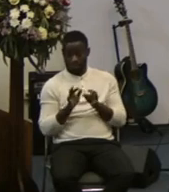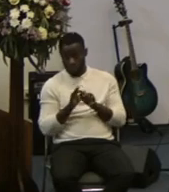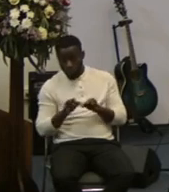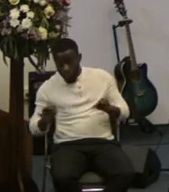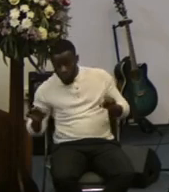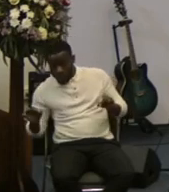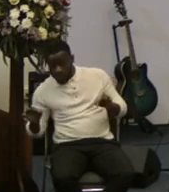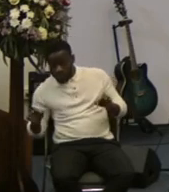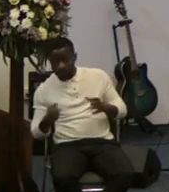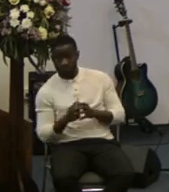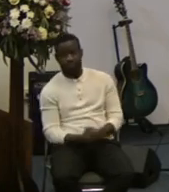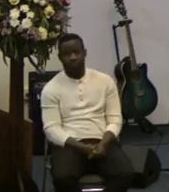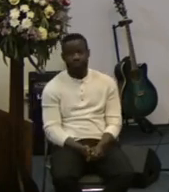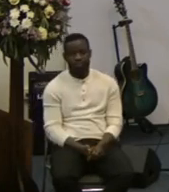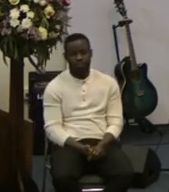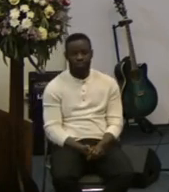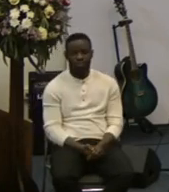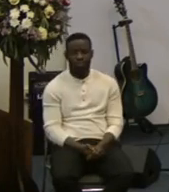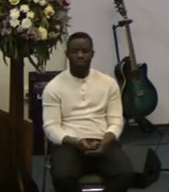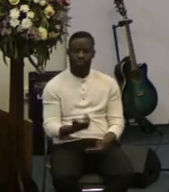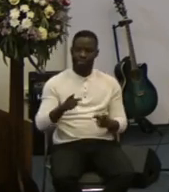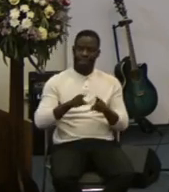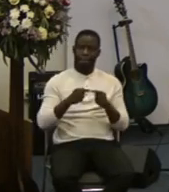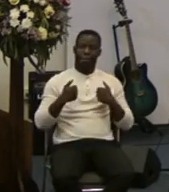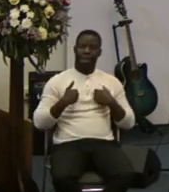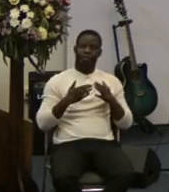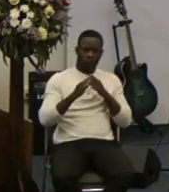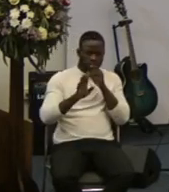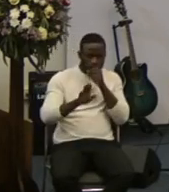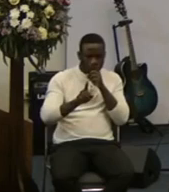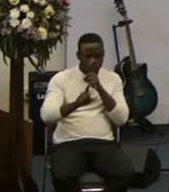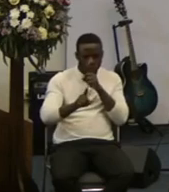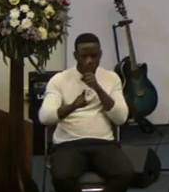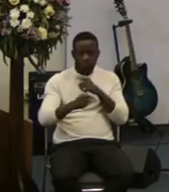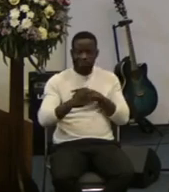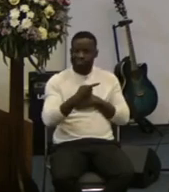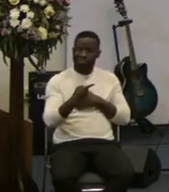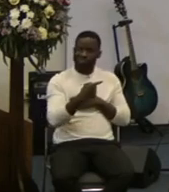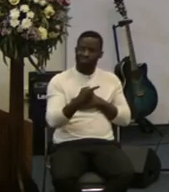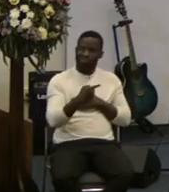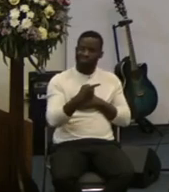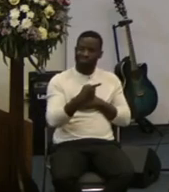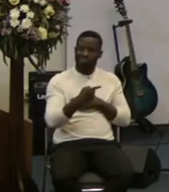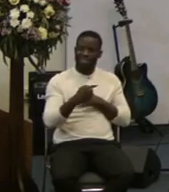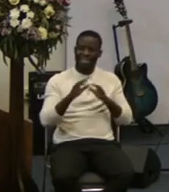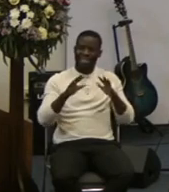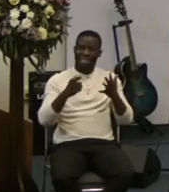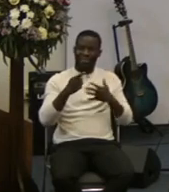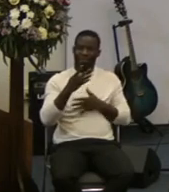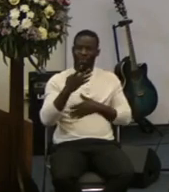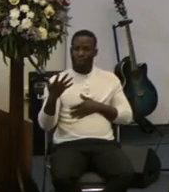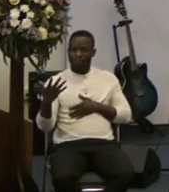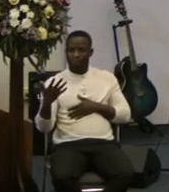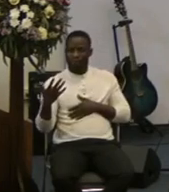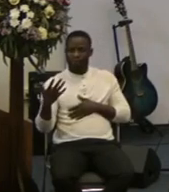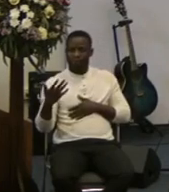to be quiet. You know, we say things like that in our house. Can you be quiet? It's